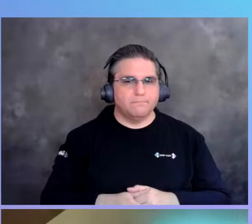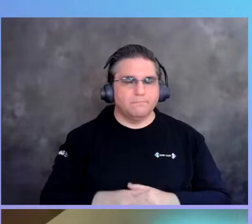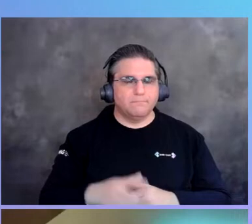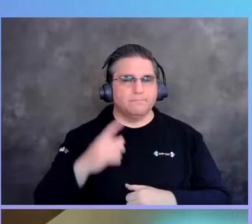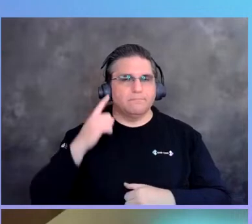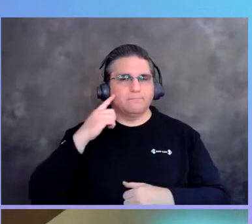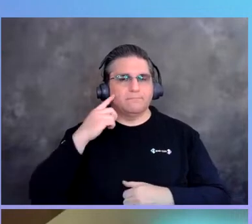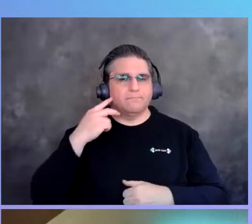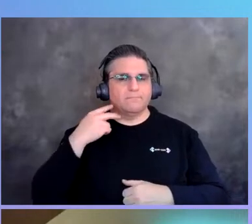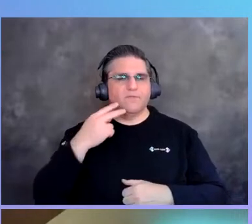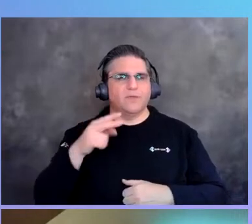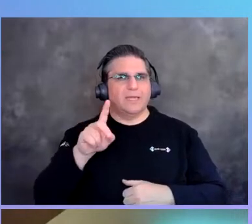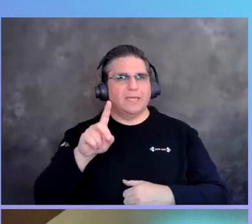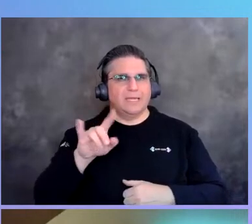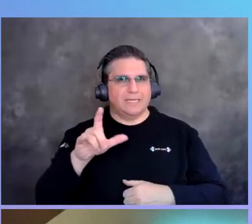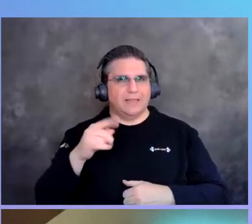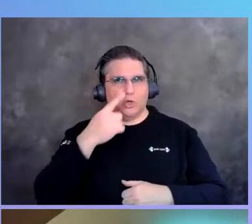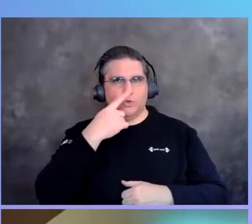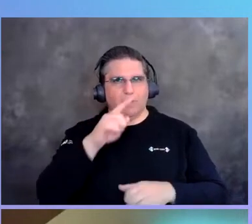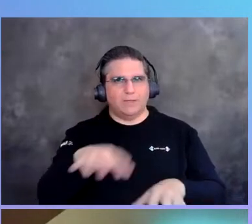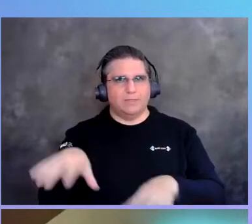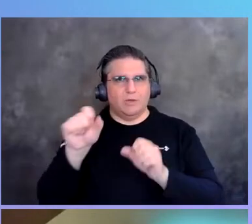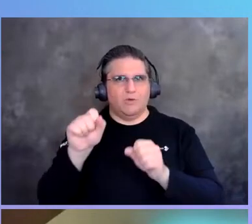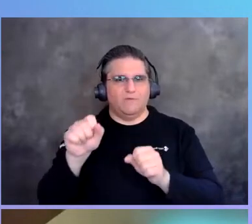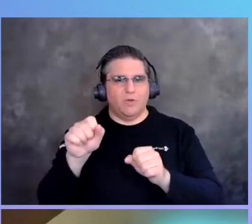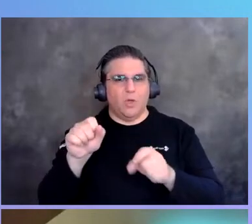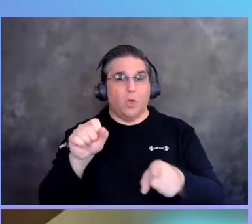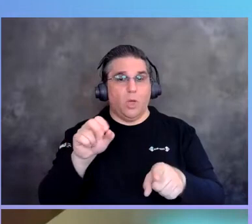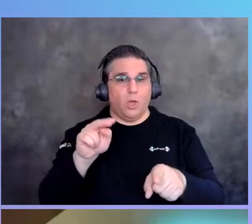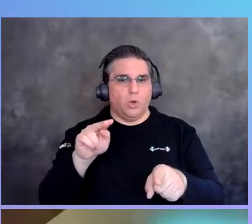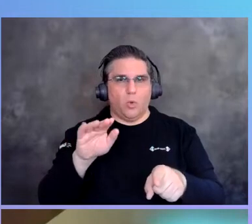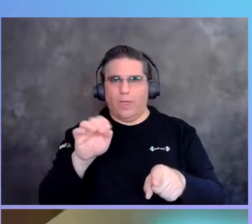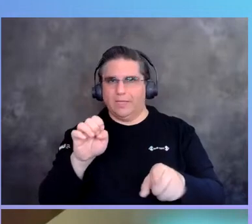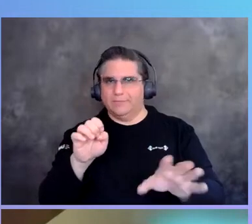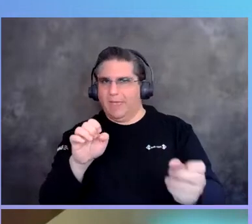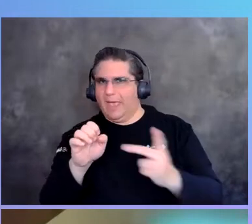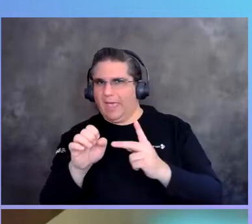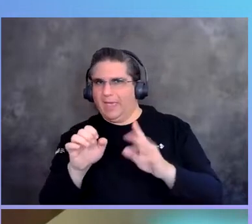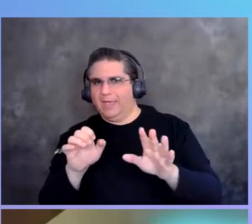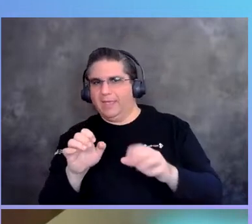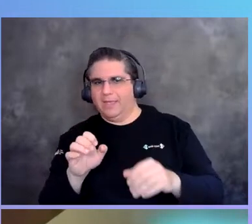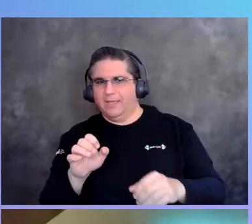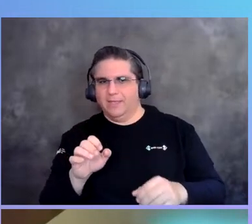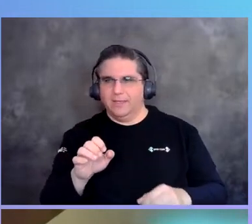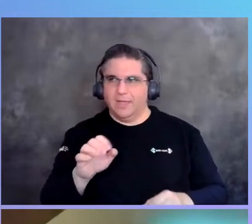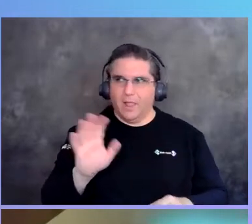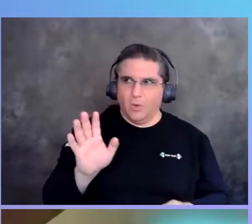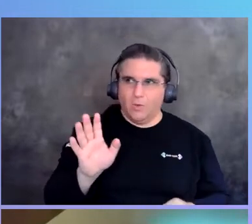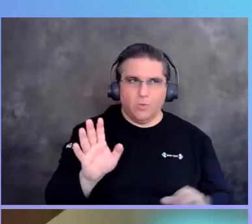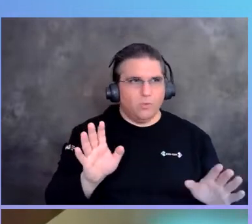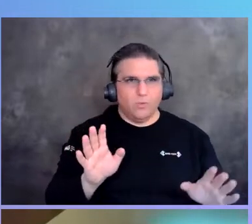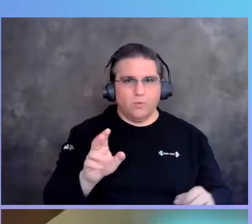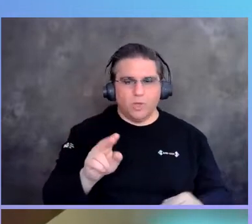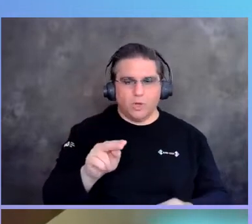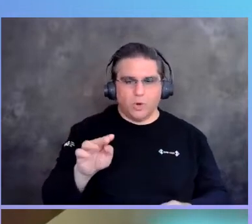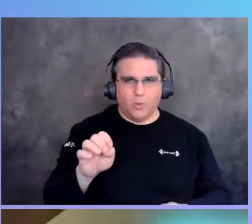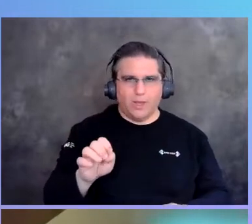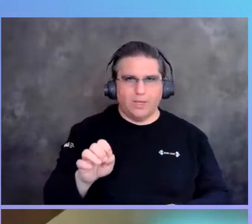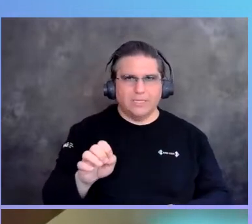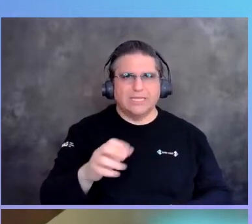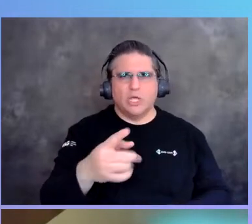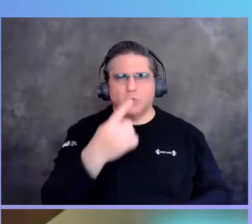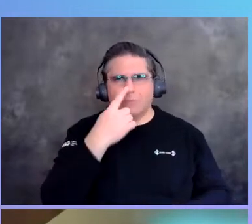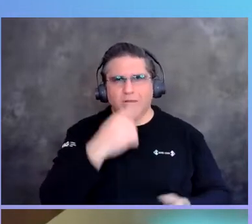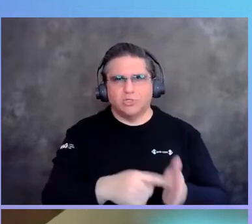Dylan, do you maybe want to take over? Okay, wait, we got Noe back, actually. Hello? Okay, great. Okay. Yeah, let's start